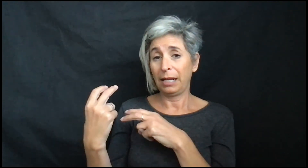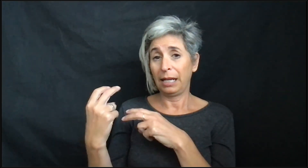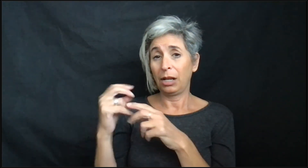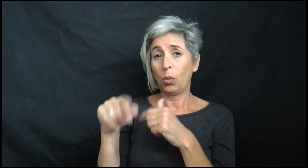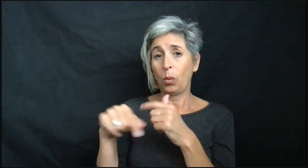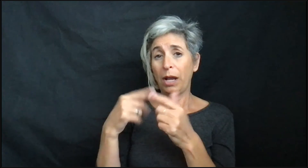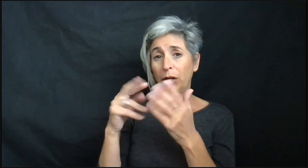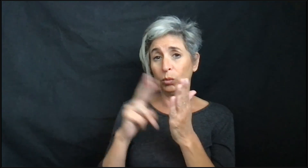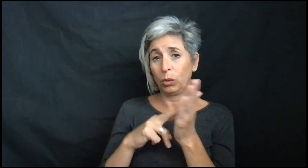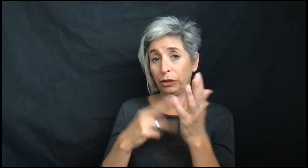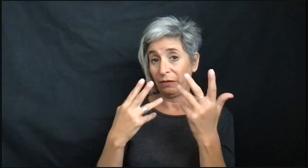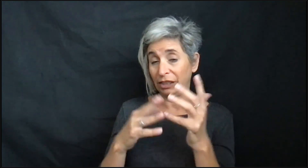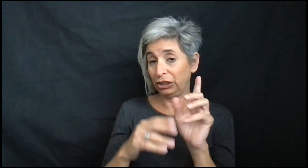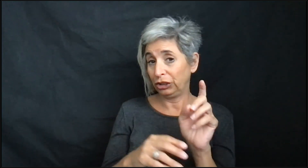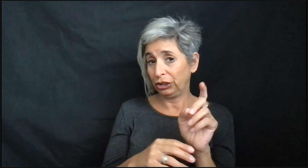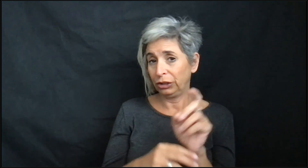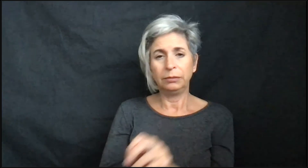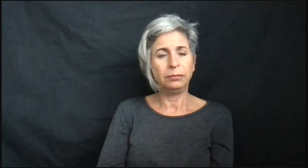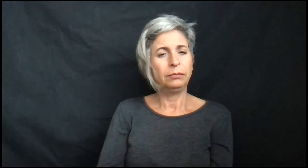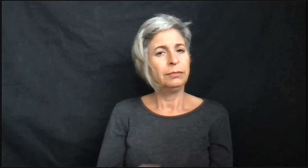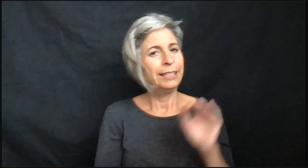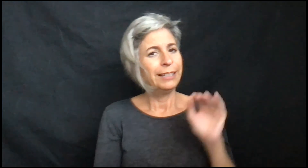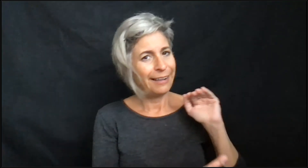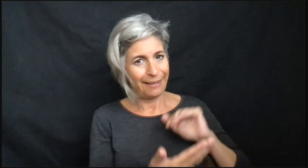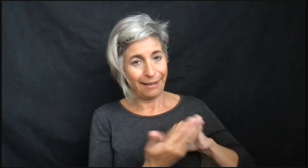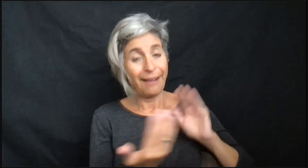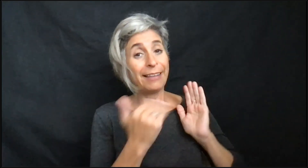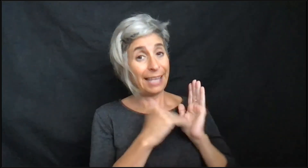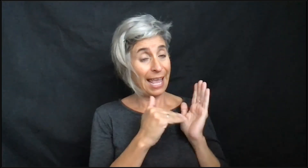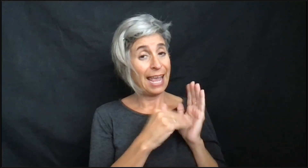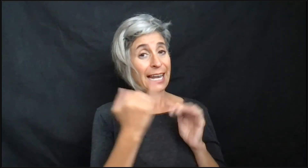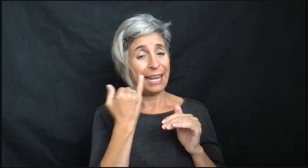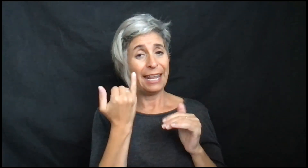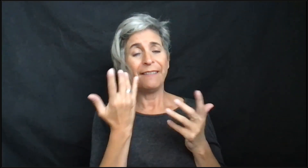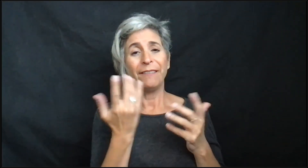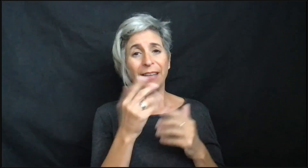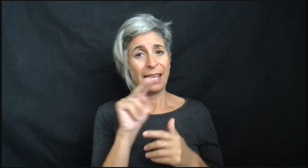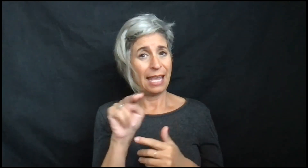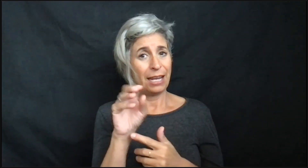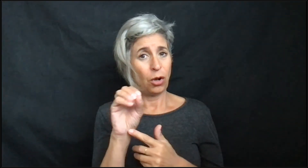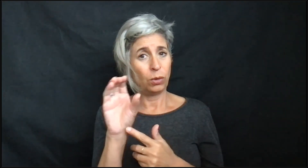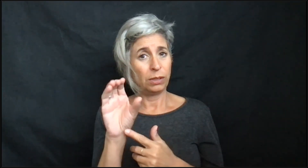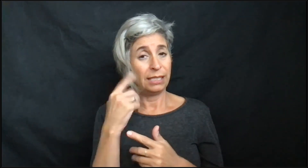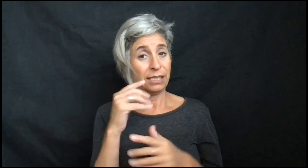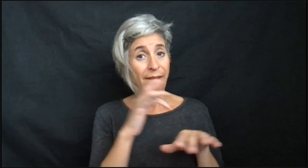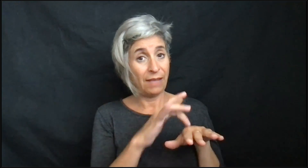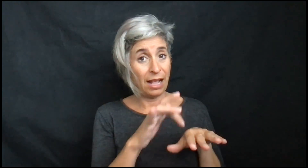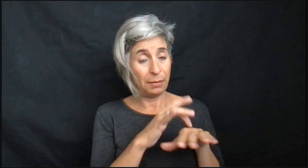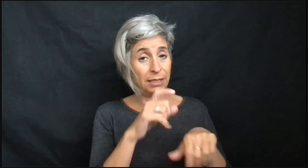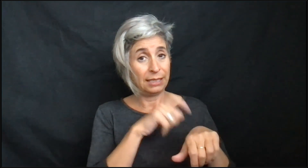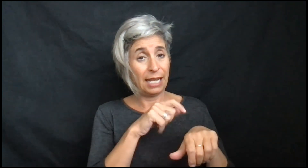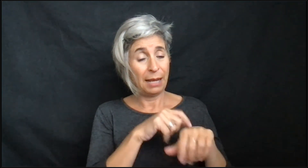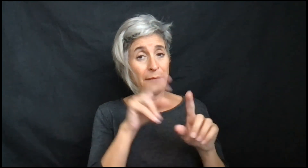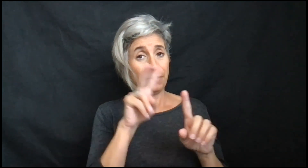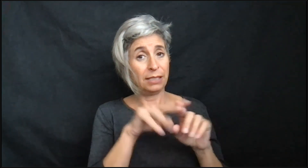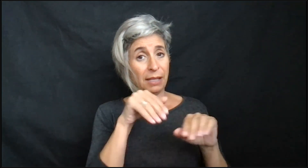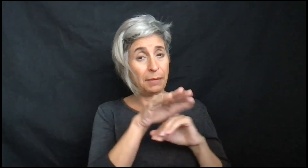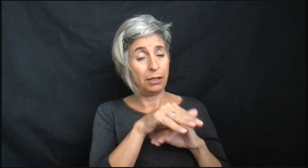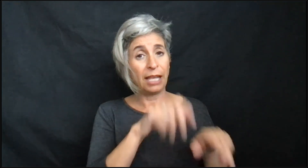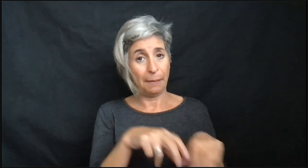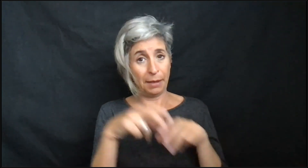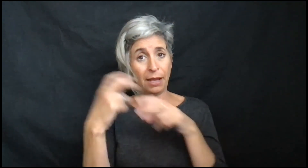registered? Again, if the NOC is available at time of submittal, it can be uploaded